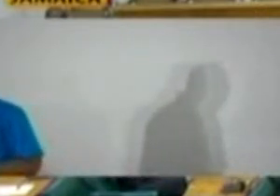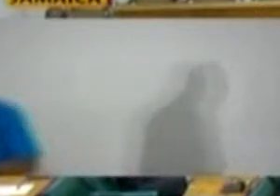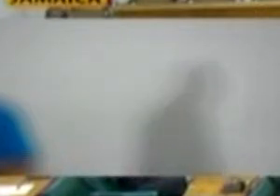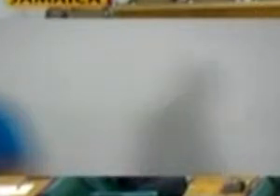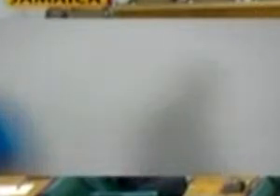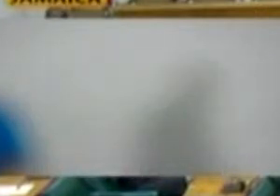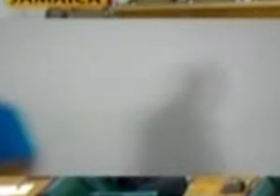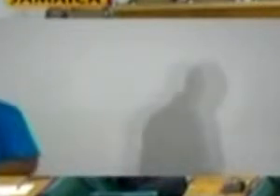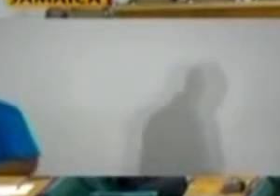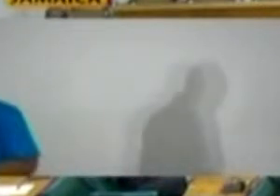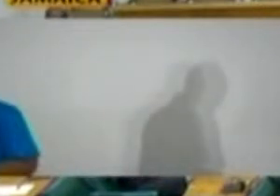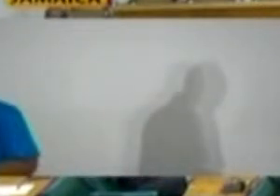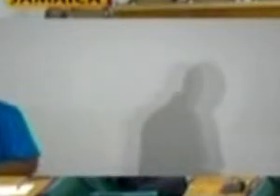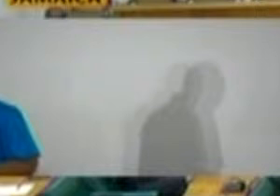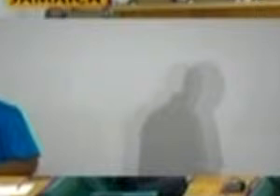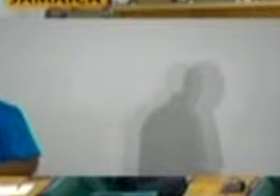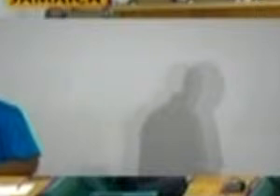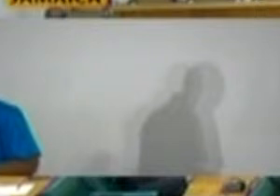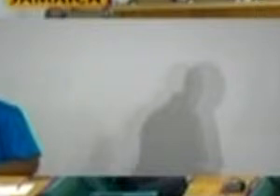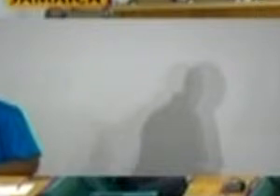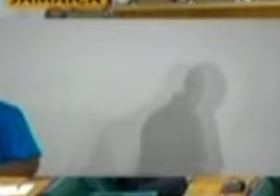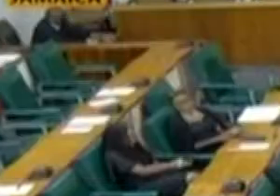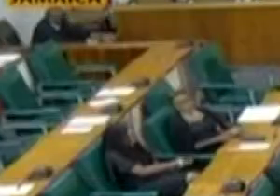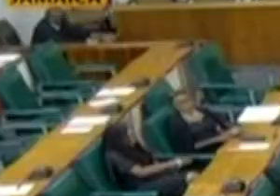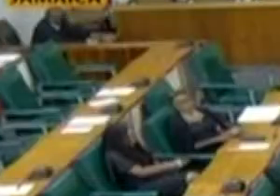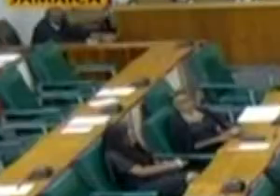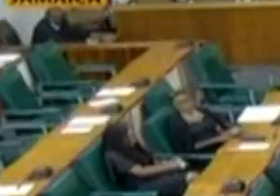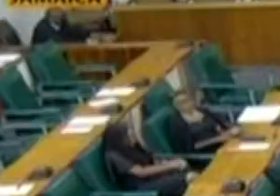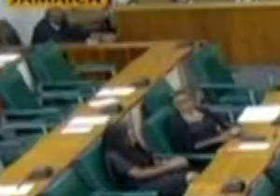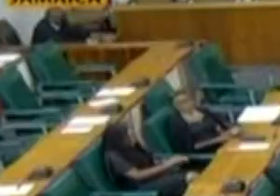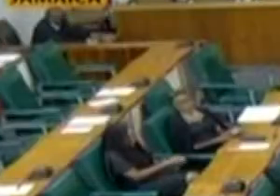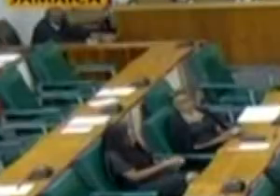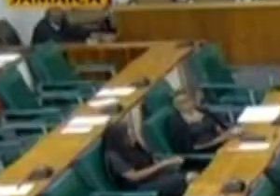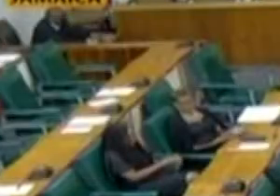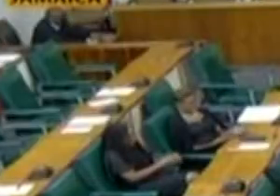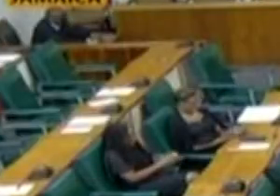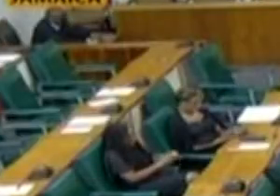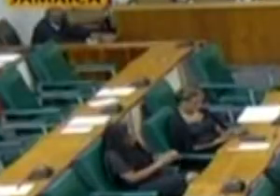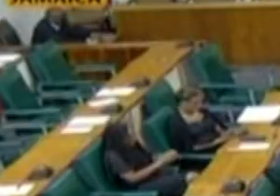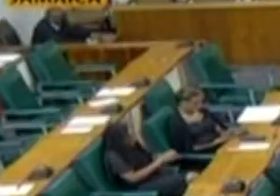and Resource Training National Service Training Agency